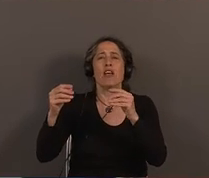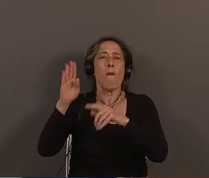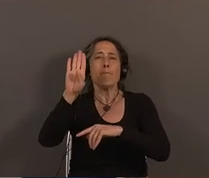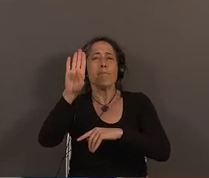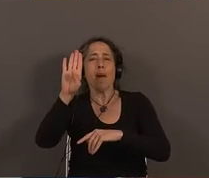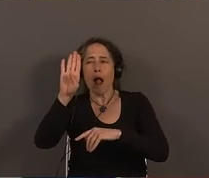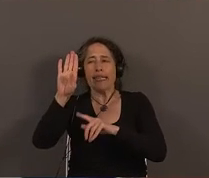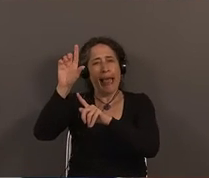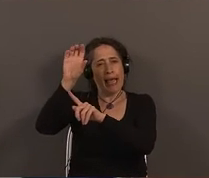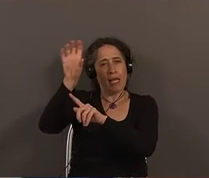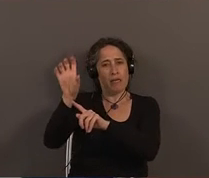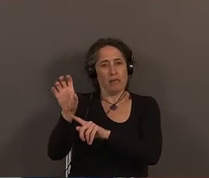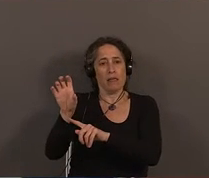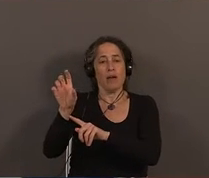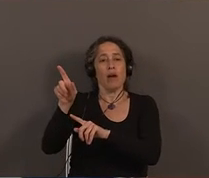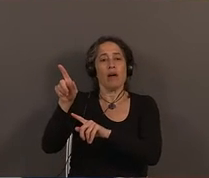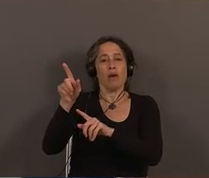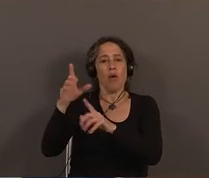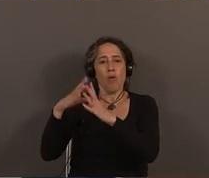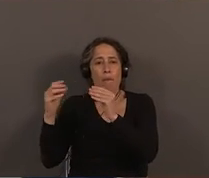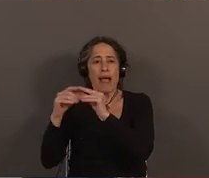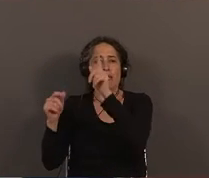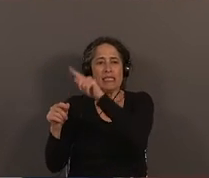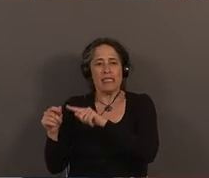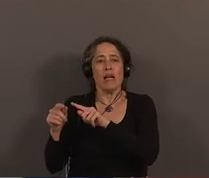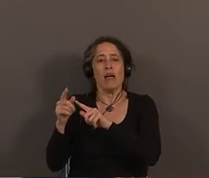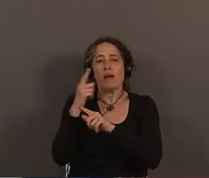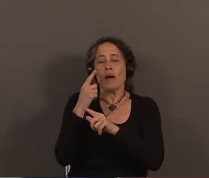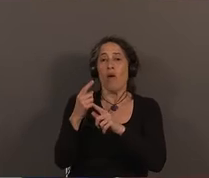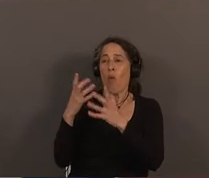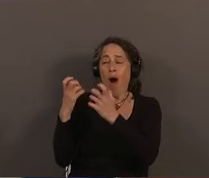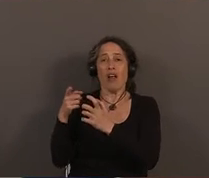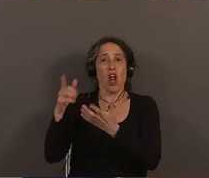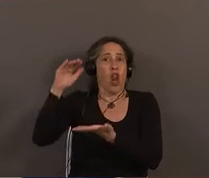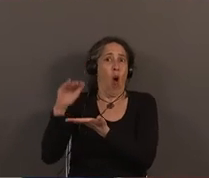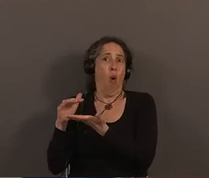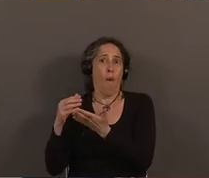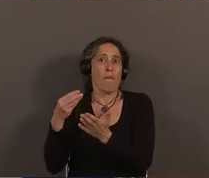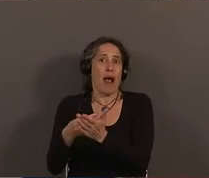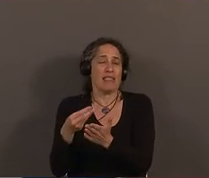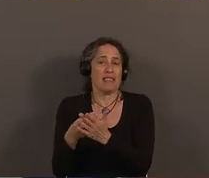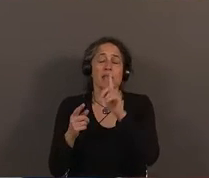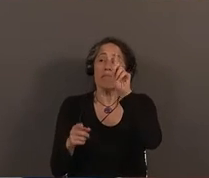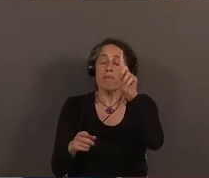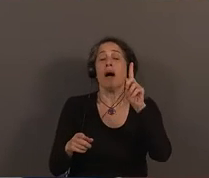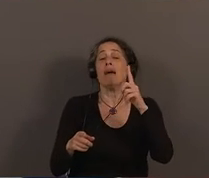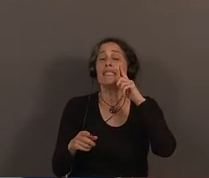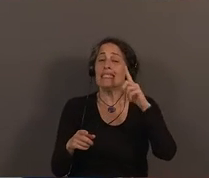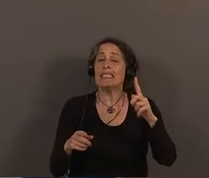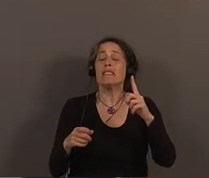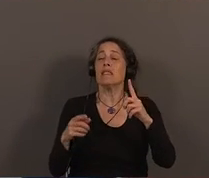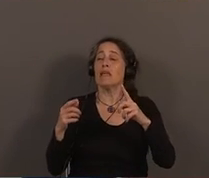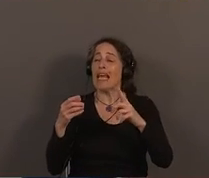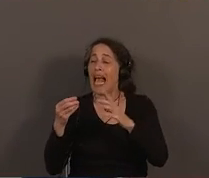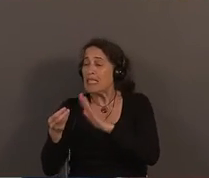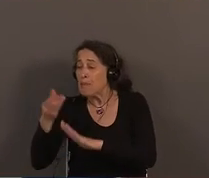these lower prices. But at the same time, I think it's a good example for countries that have been more